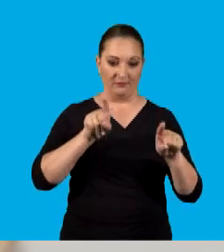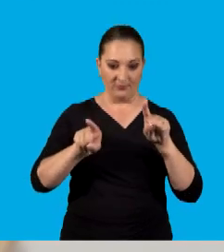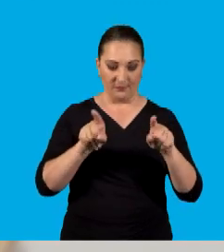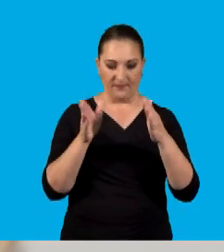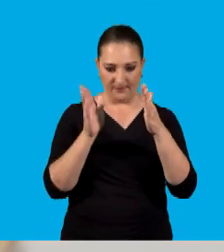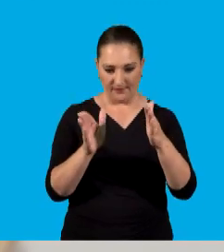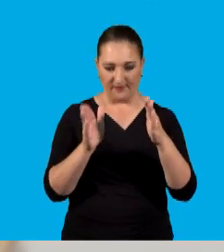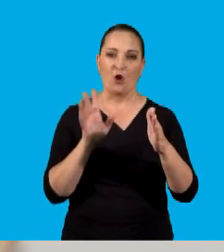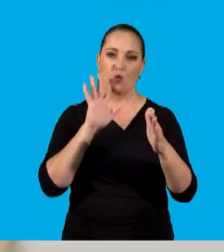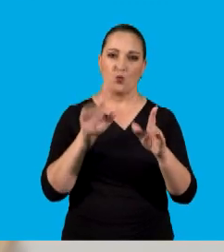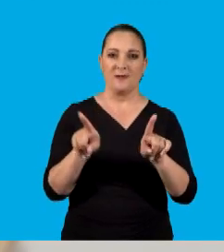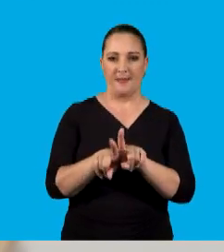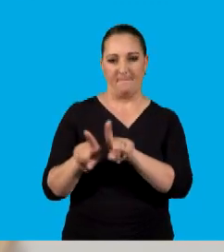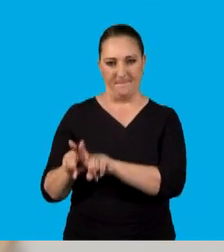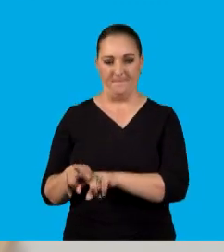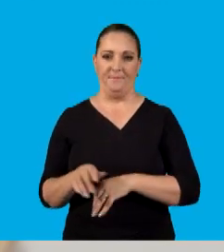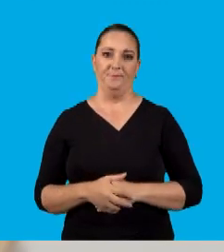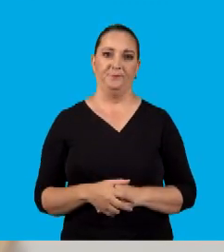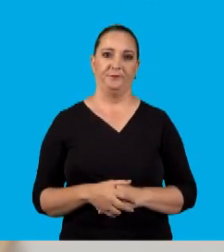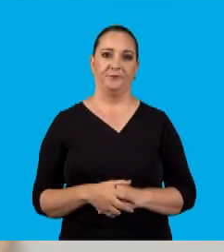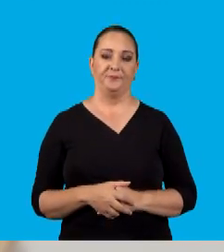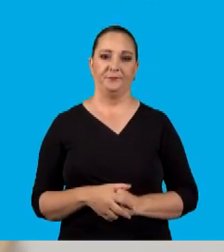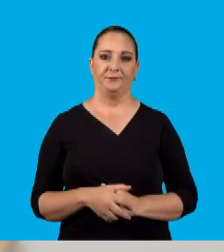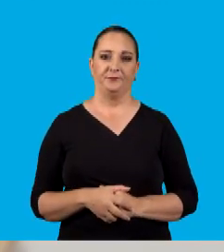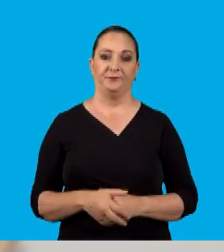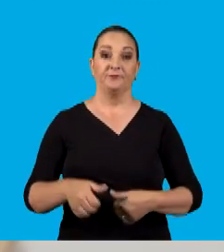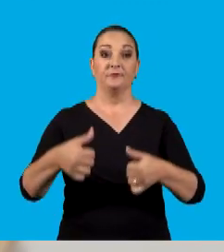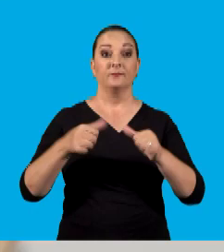or the alternate angles are going to be equal.